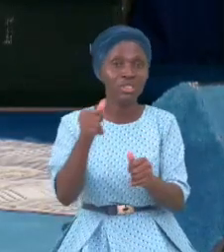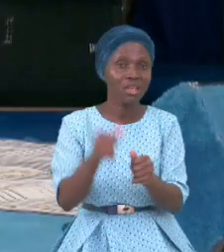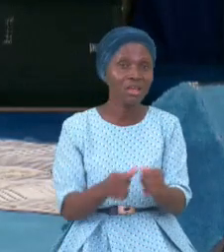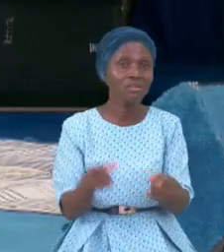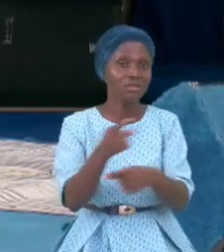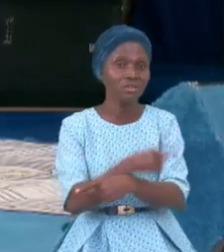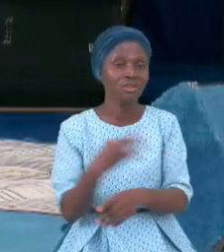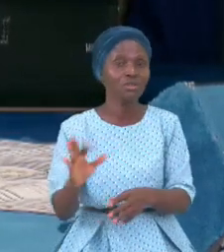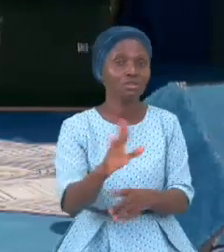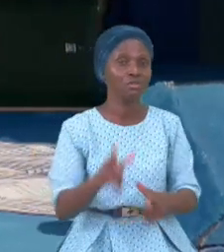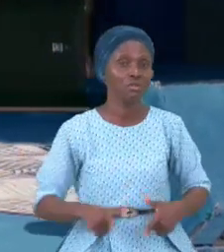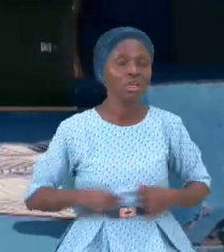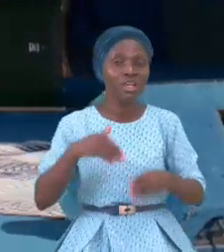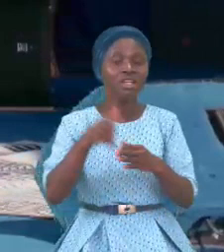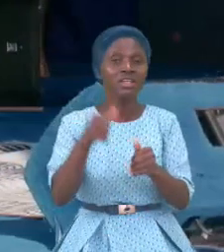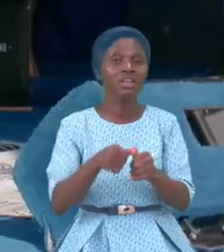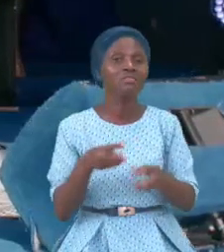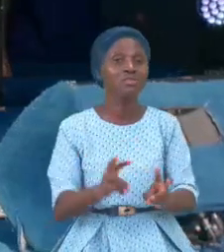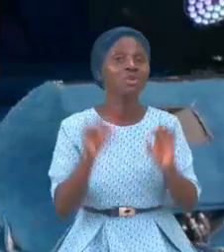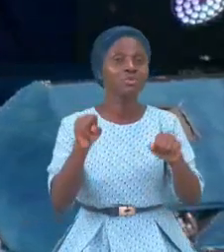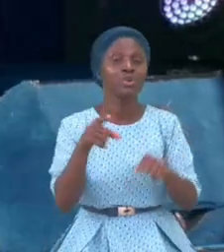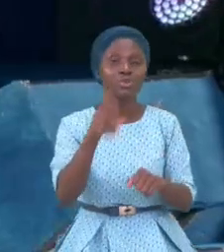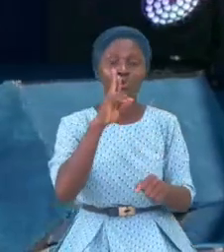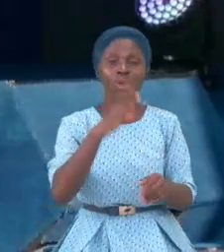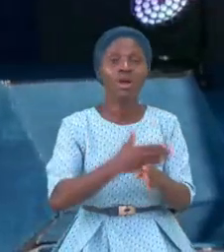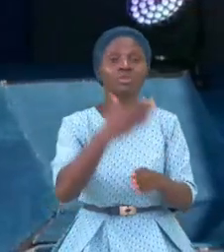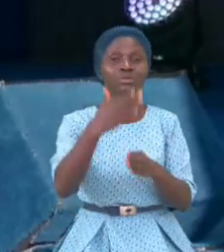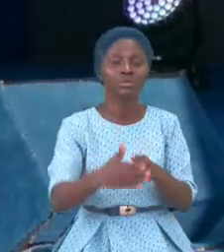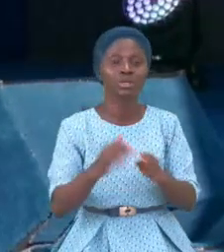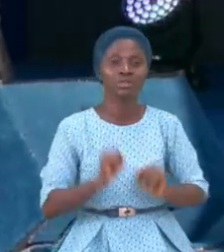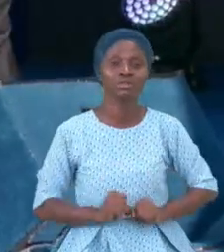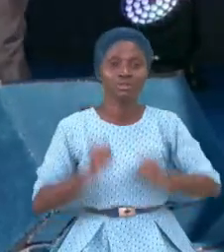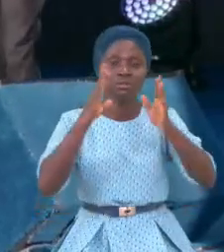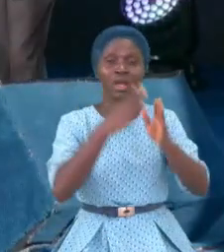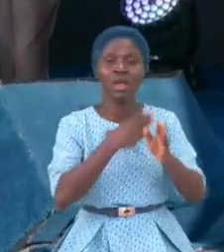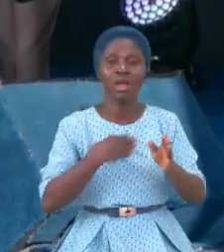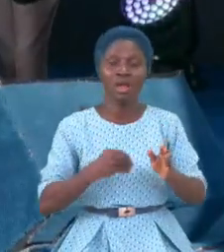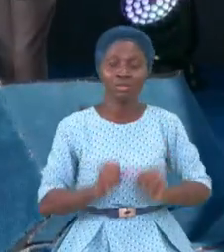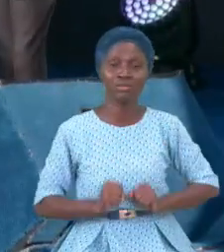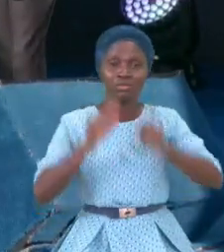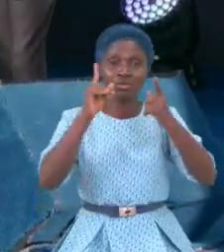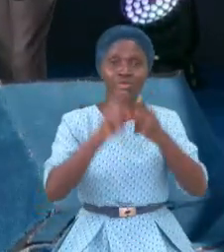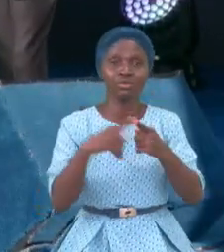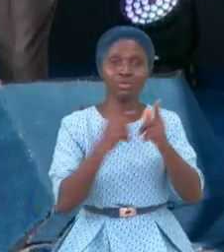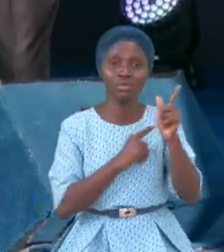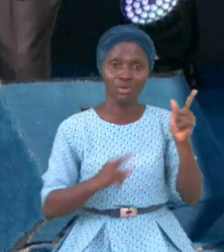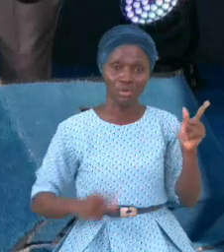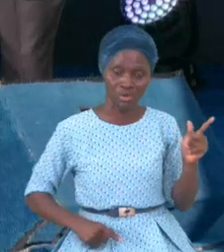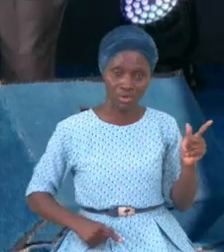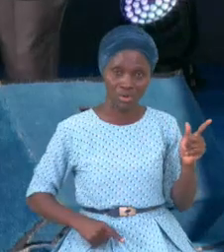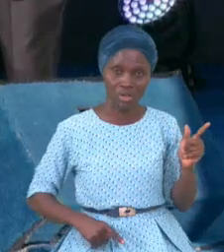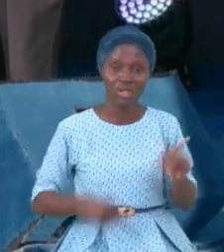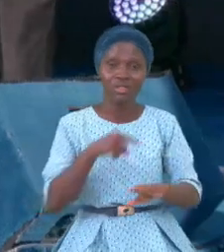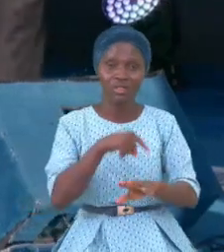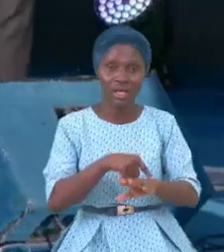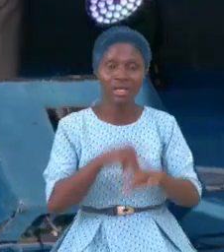every way possible, you are totally committed and totally submissive unto the Lord. Time